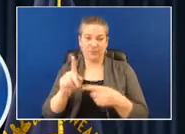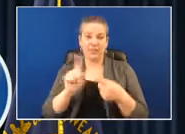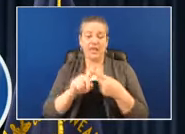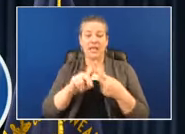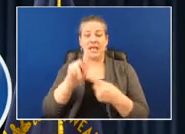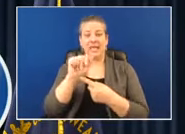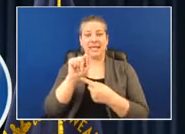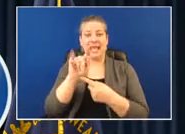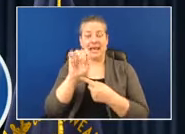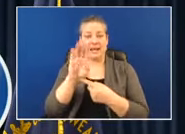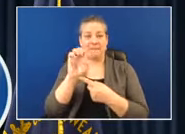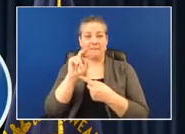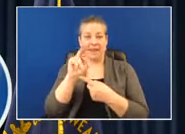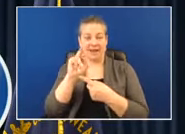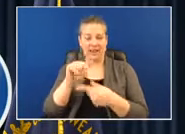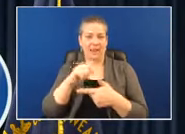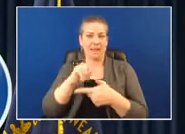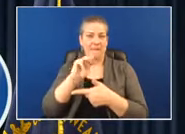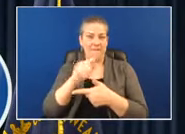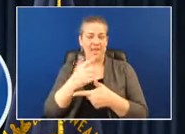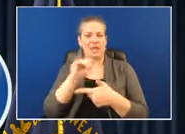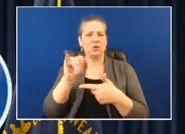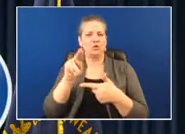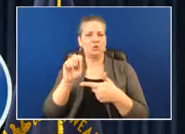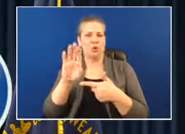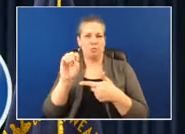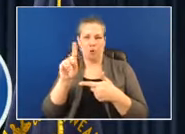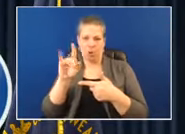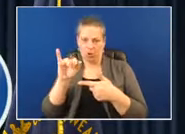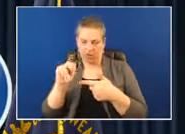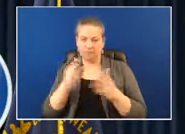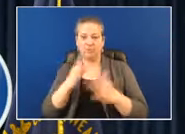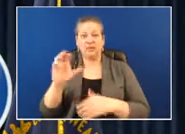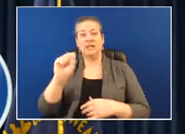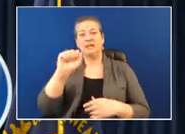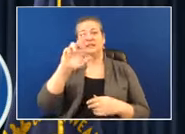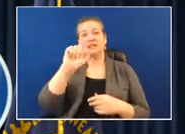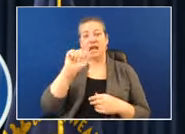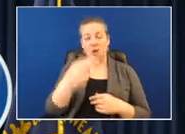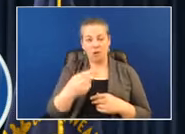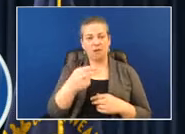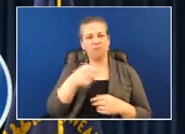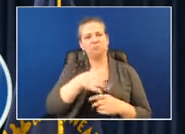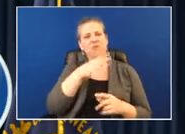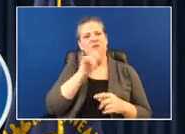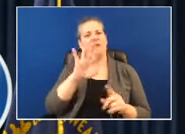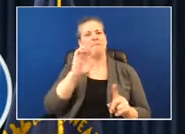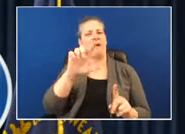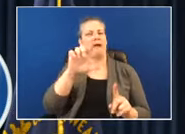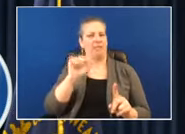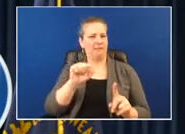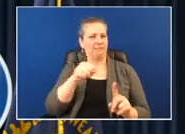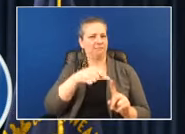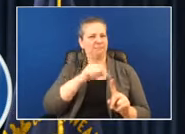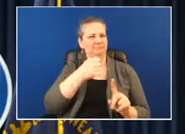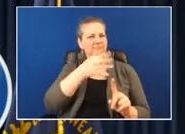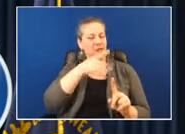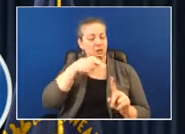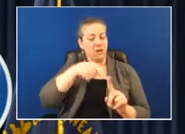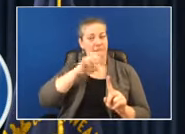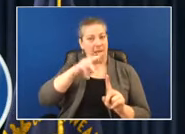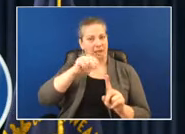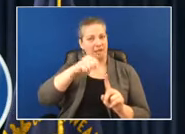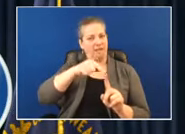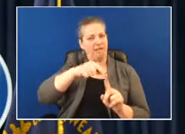Meg and June Bowden. We also have Sarah Strievel. Sarah's the mother of Bella, who was inspired by this bill